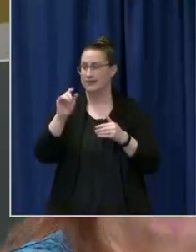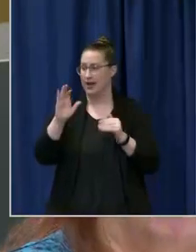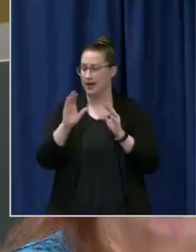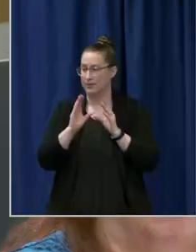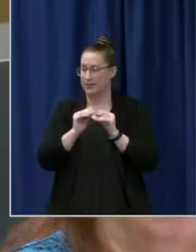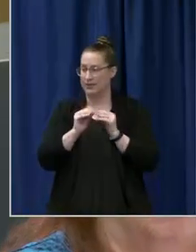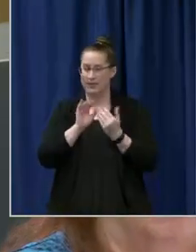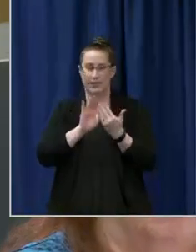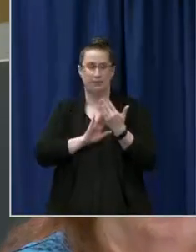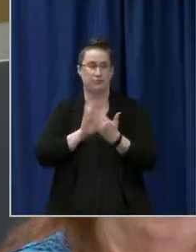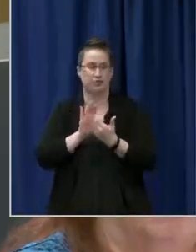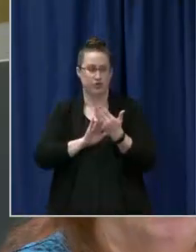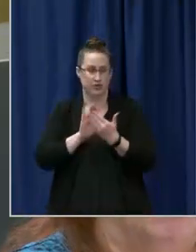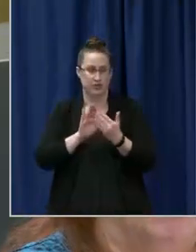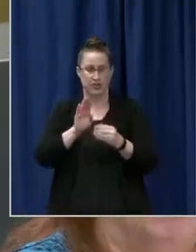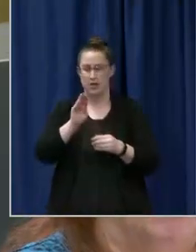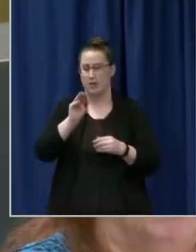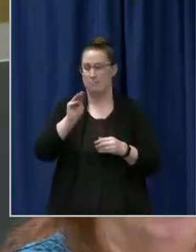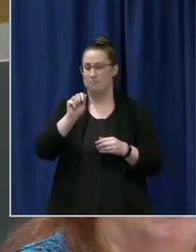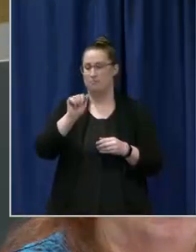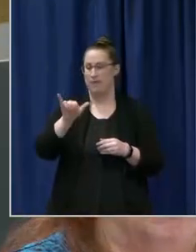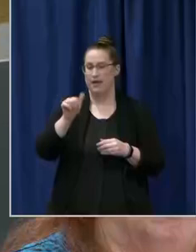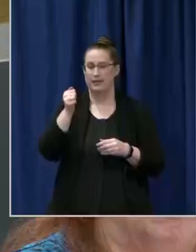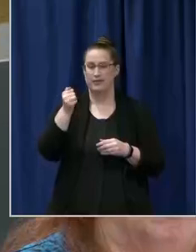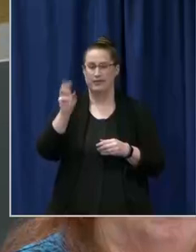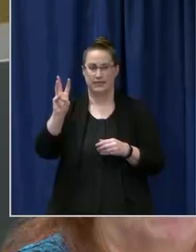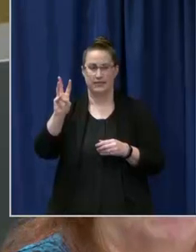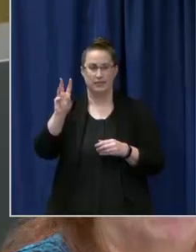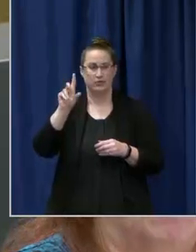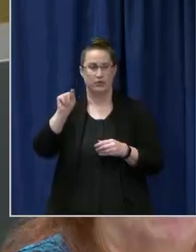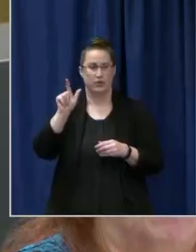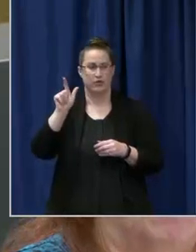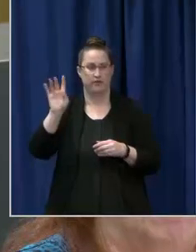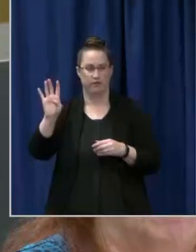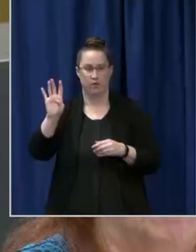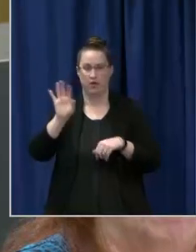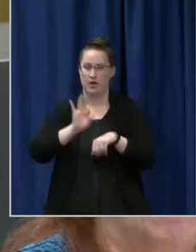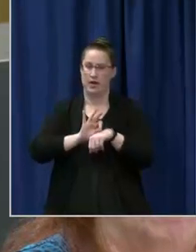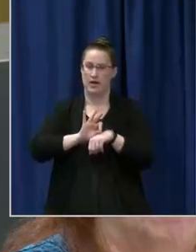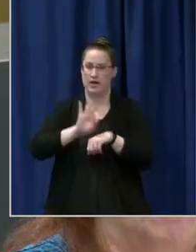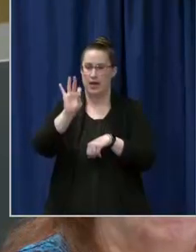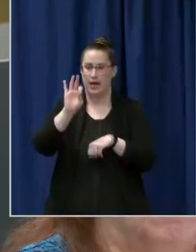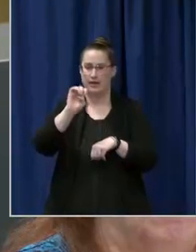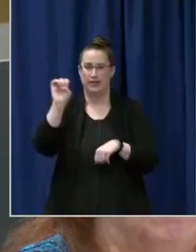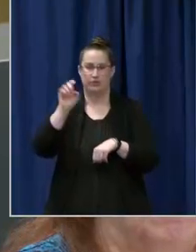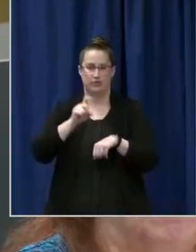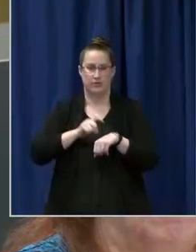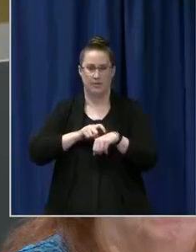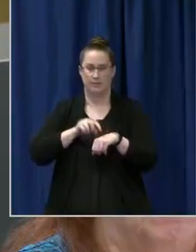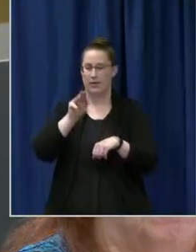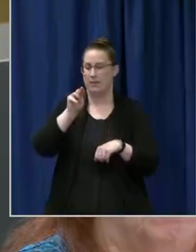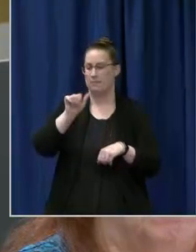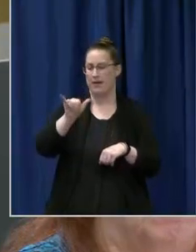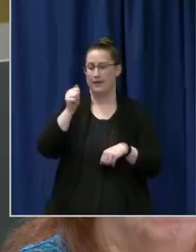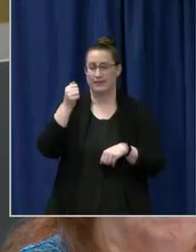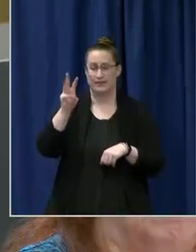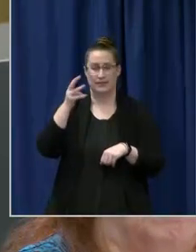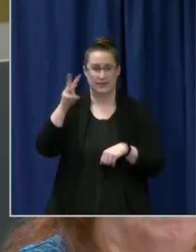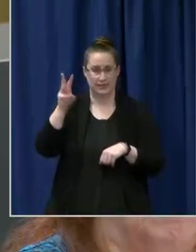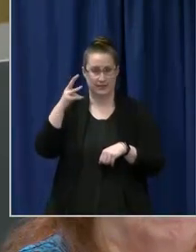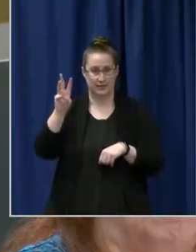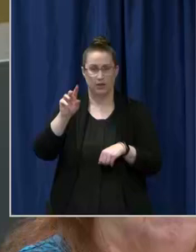will be in person on May 16th, 2024 at 9 a.m. Eastern Time. That's May